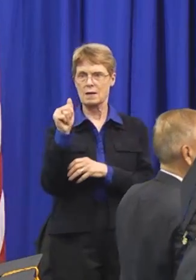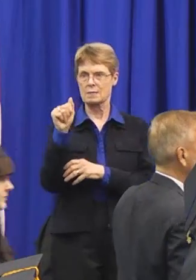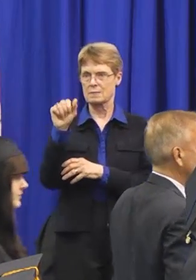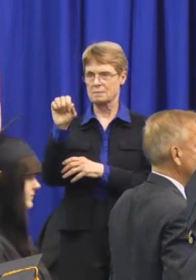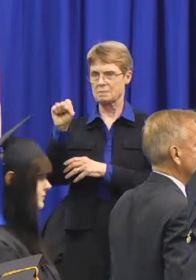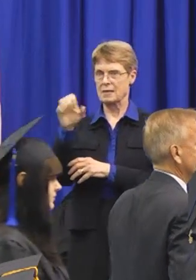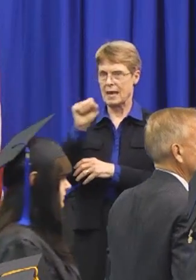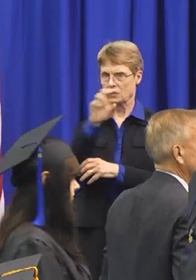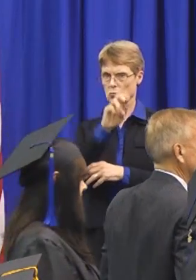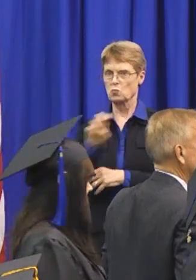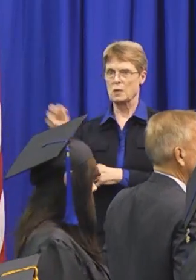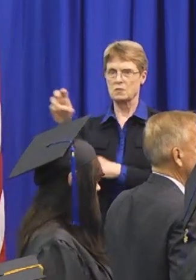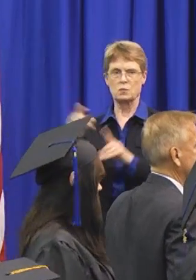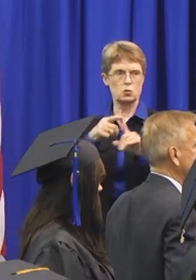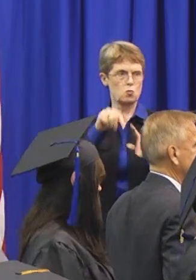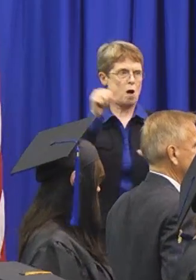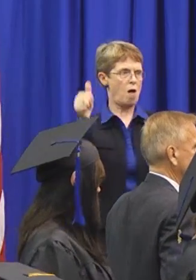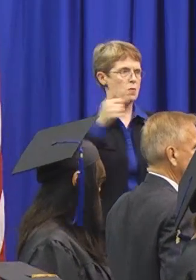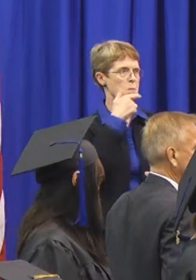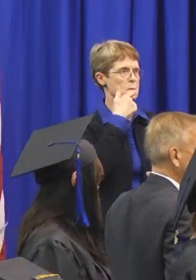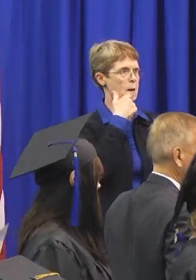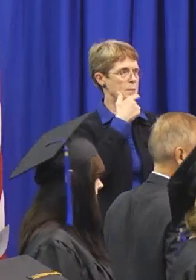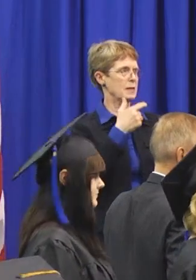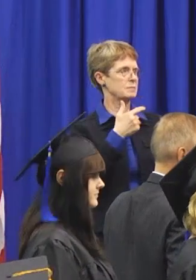colleges and universities.